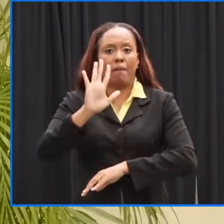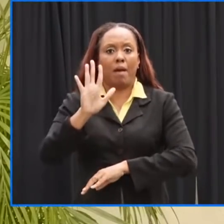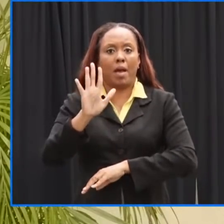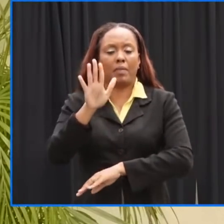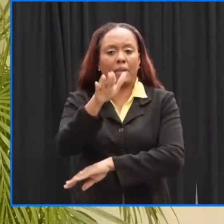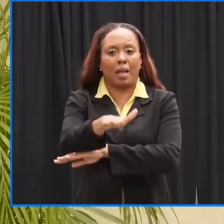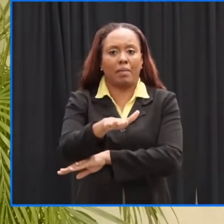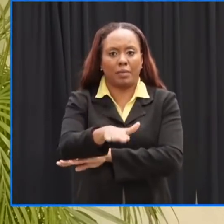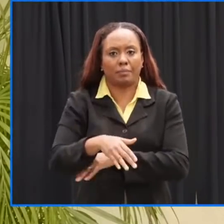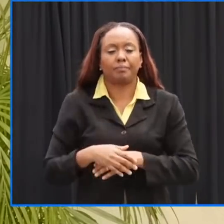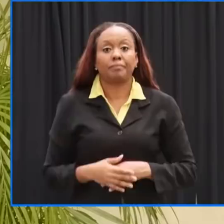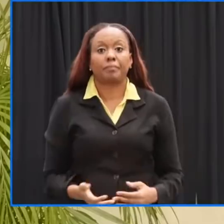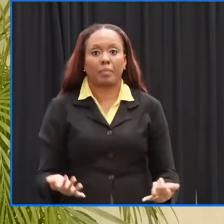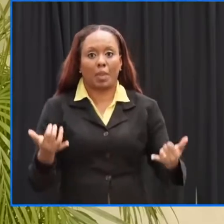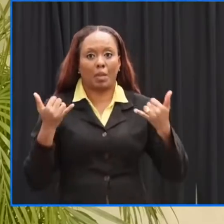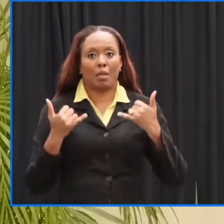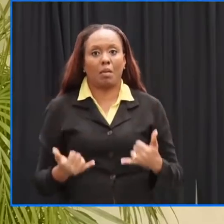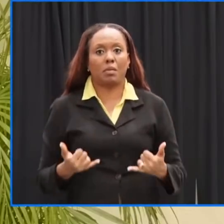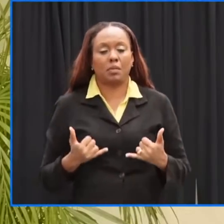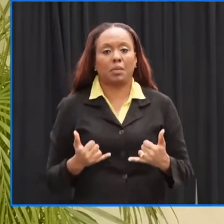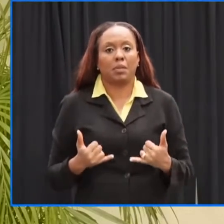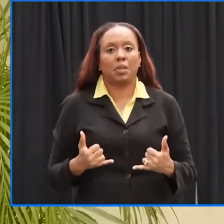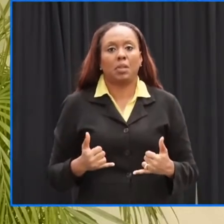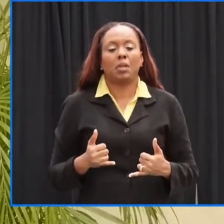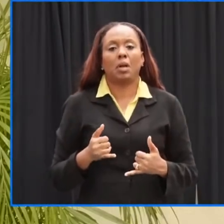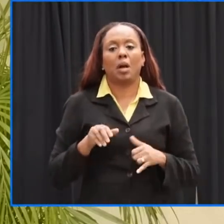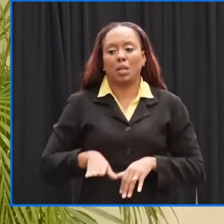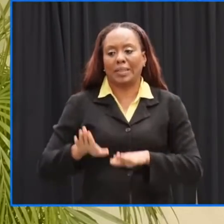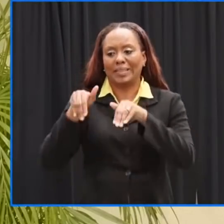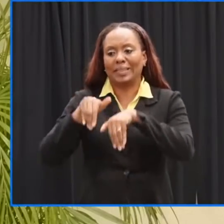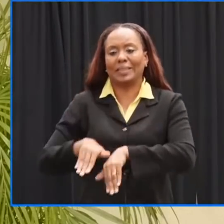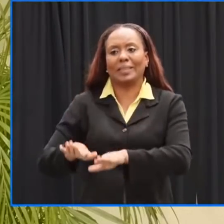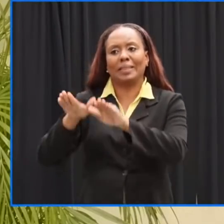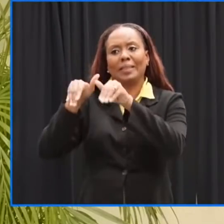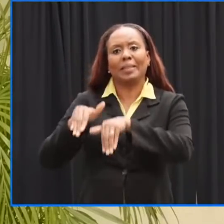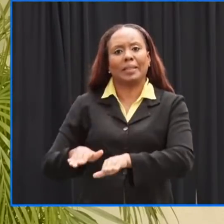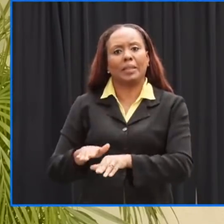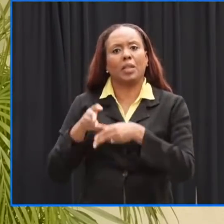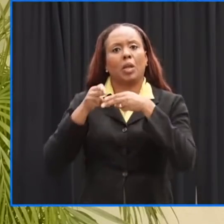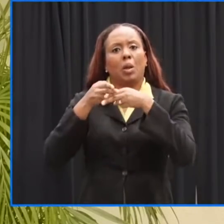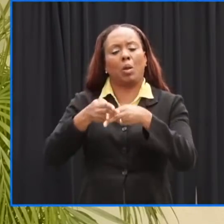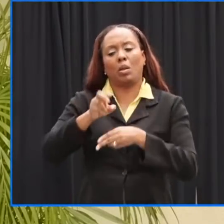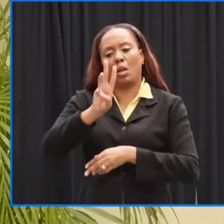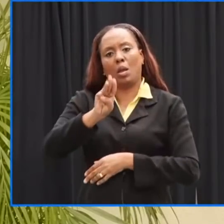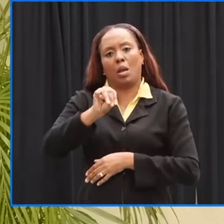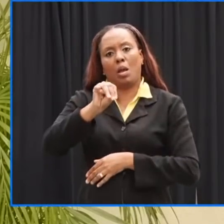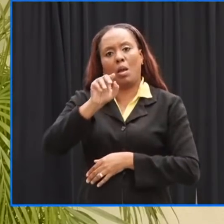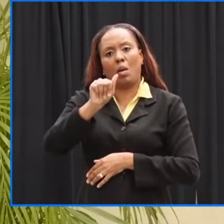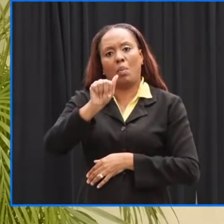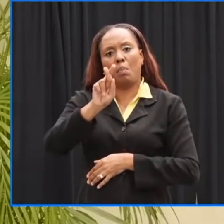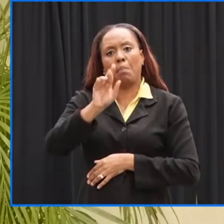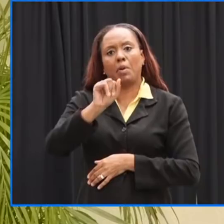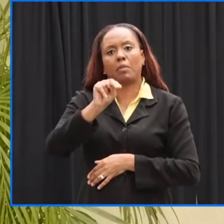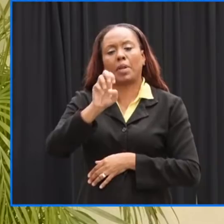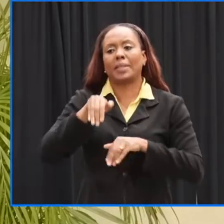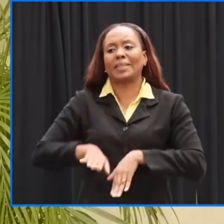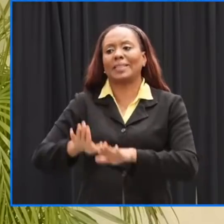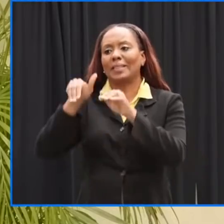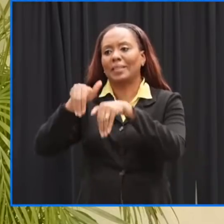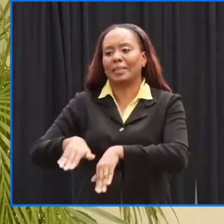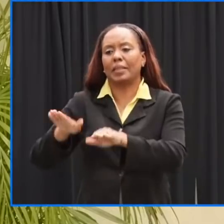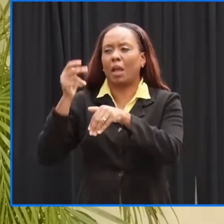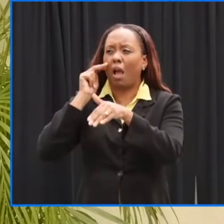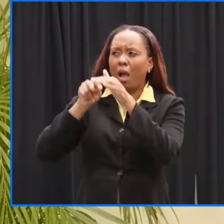Currently, there's a marine advisory in effect for Barbados for the adverse swells we expect from Elsa.